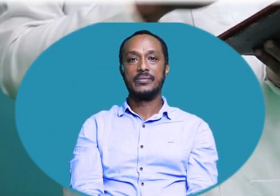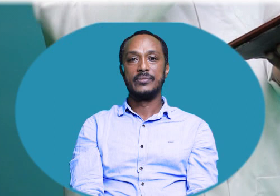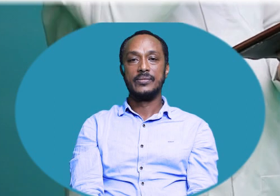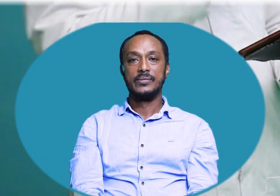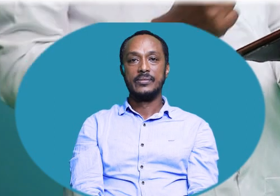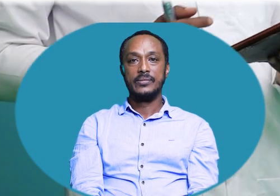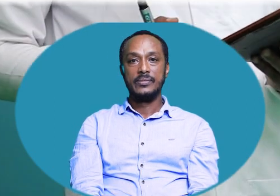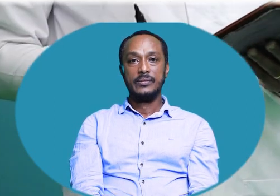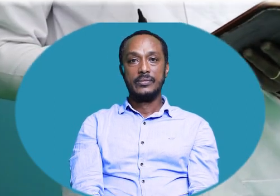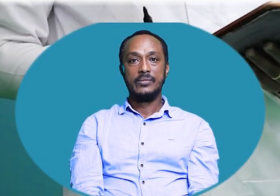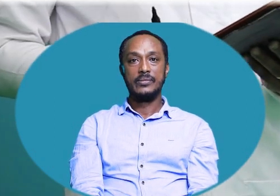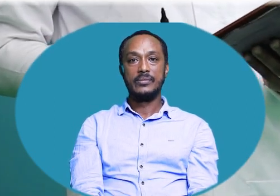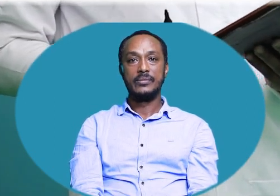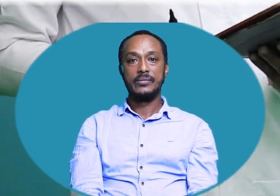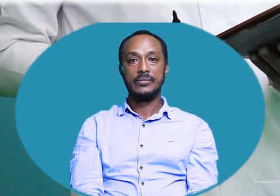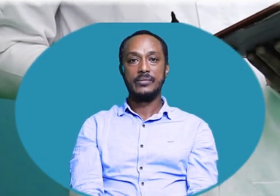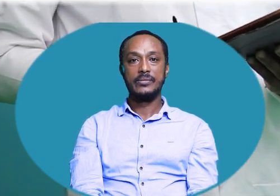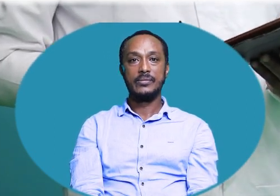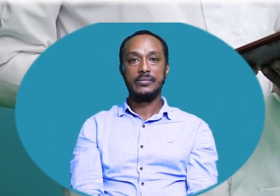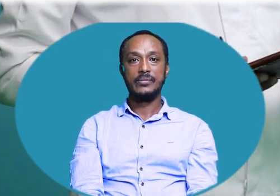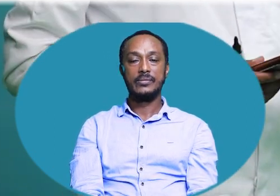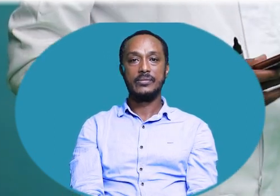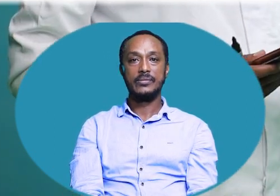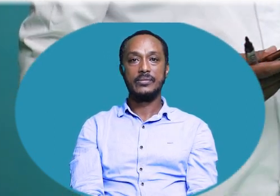Look some examples of Lewis structure.